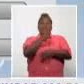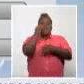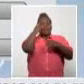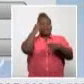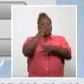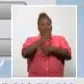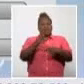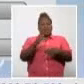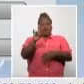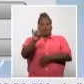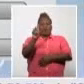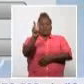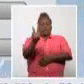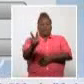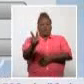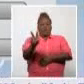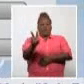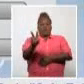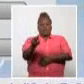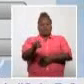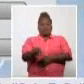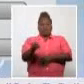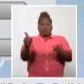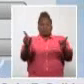have a cumulative total of